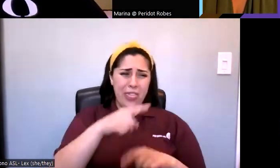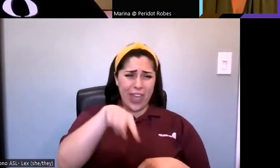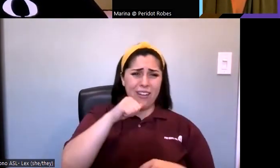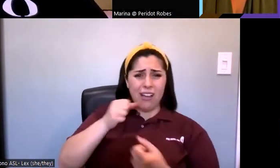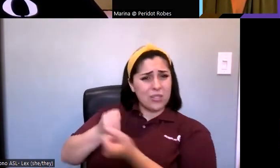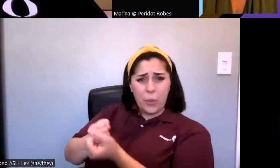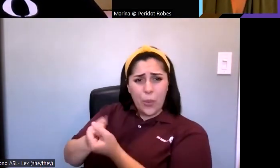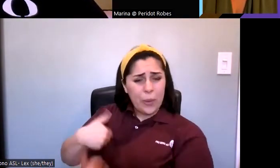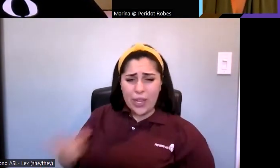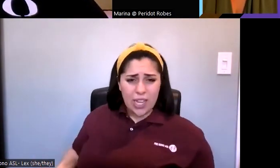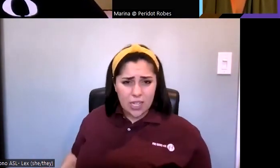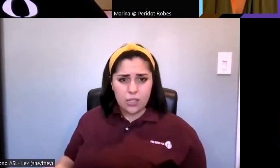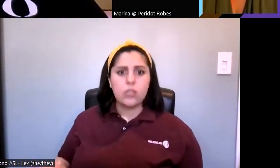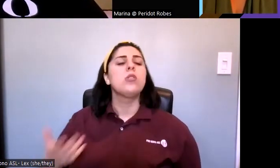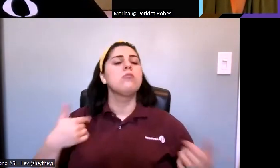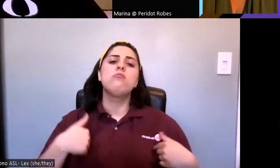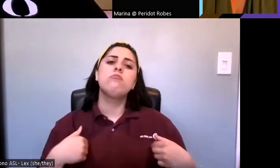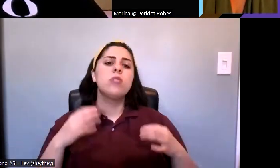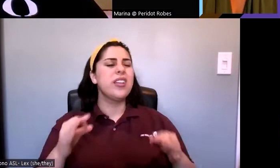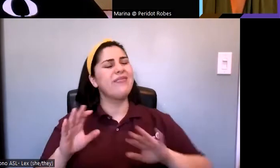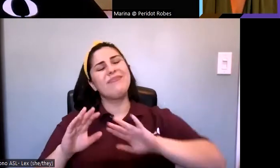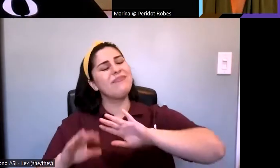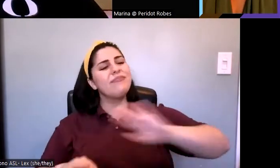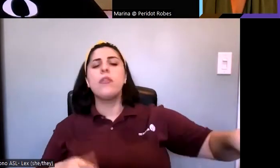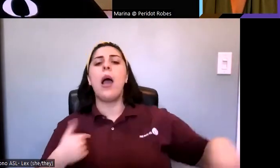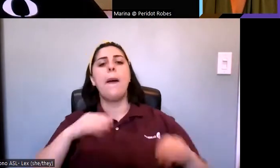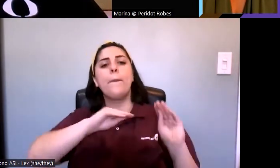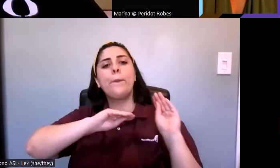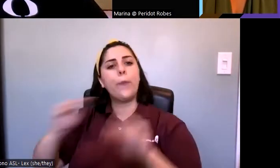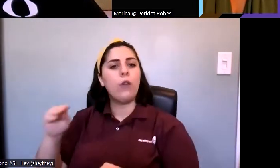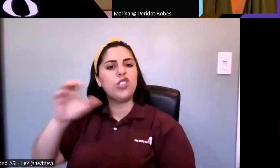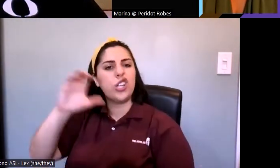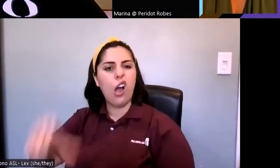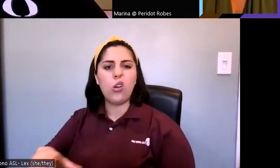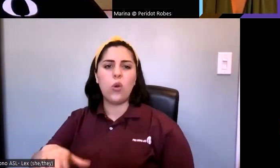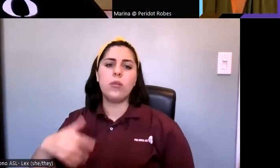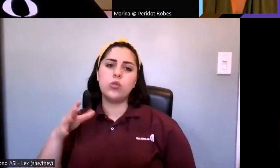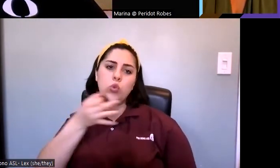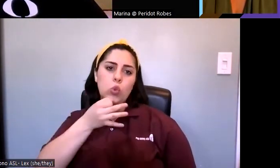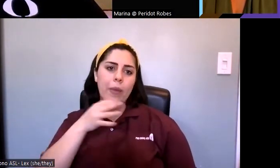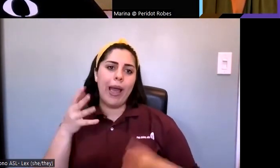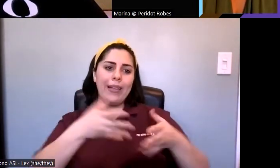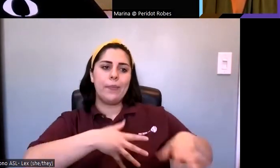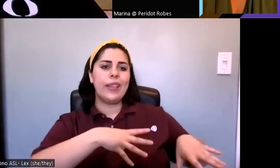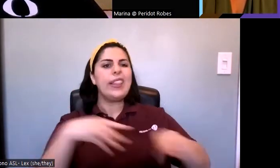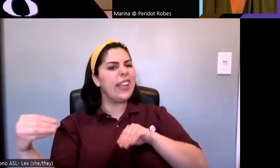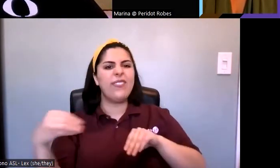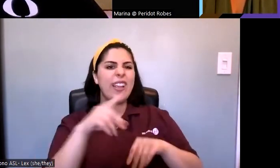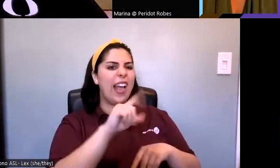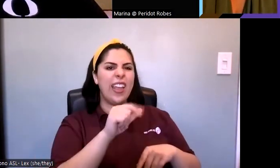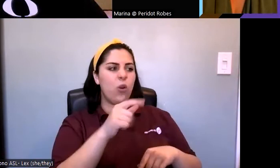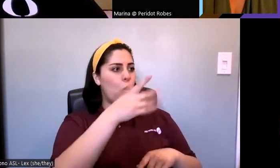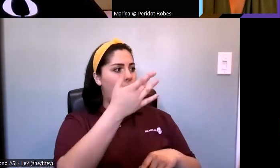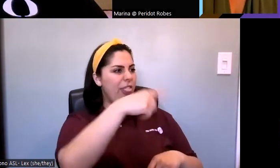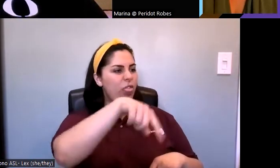reasons I'm actually moving to Chicago instead of Los Angeles, is because a lot of people here in Los Angeles are clout